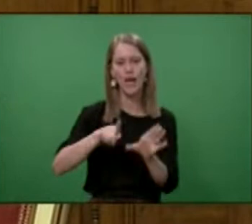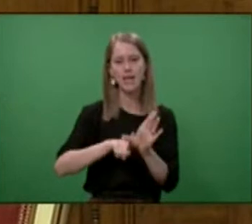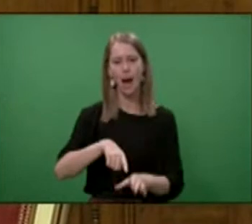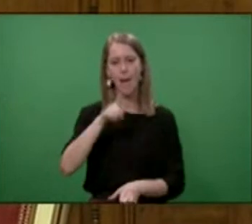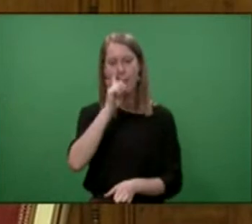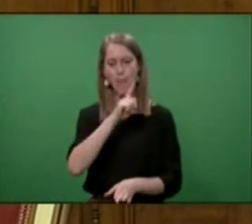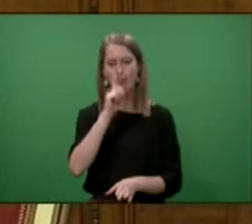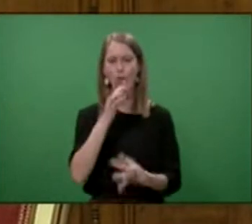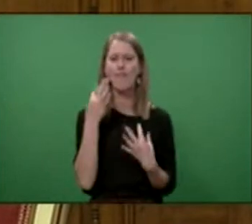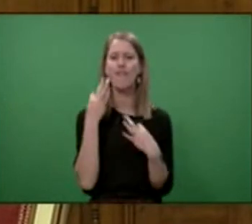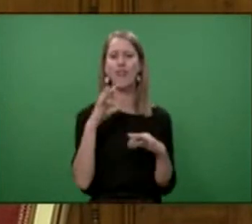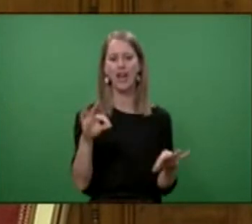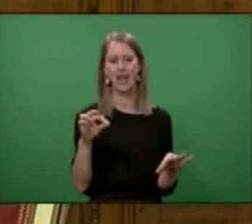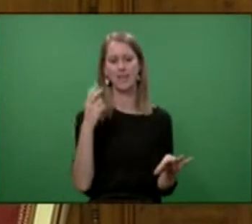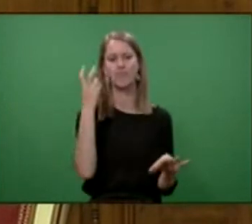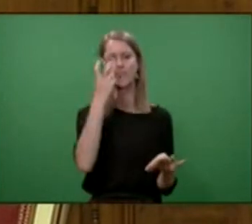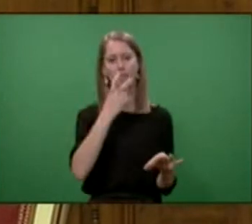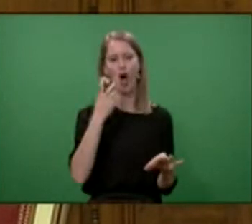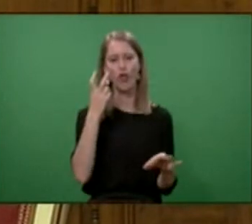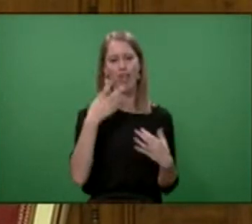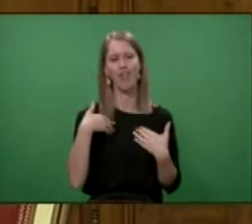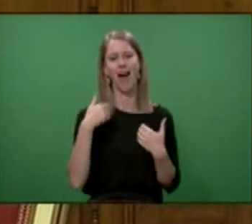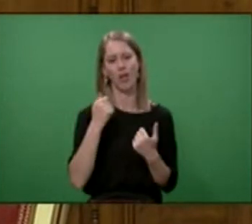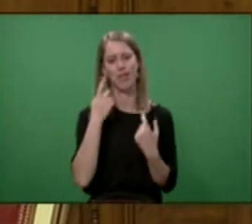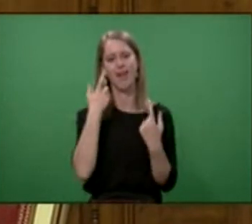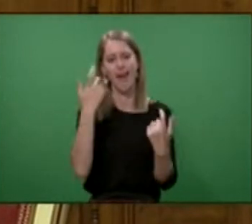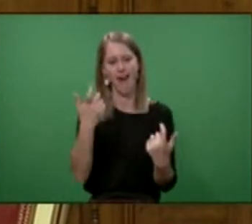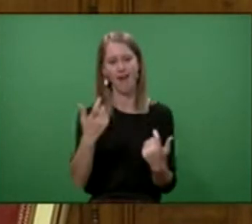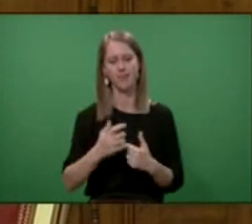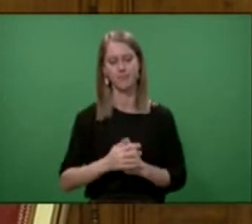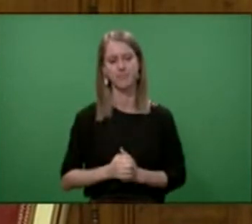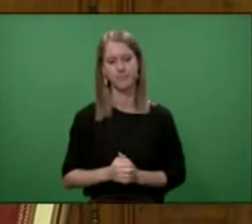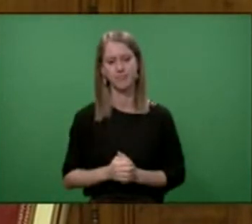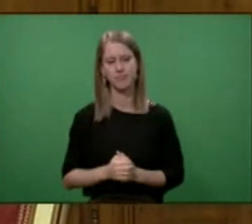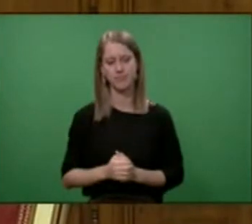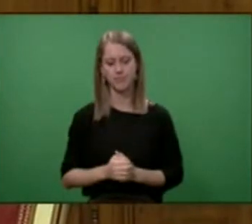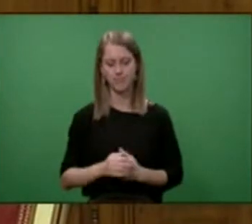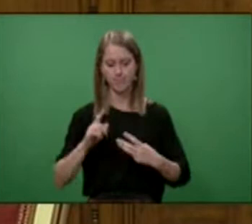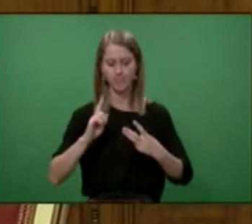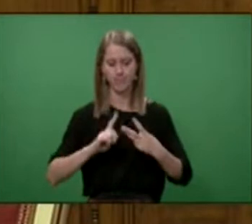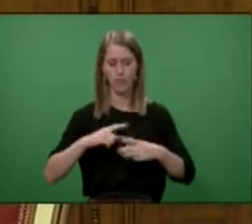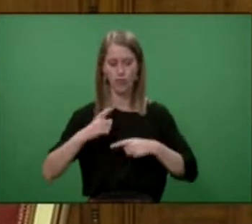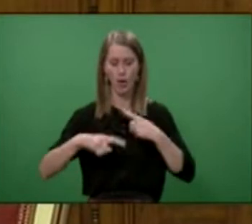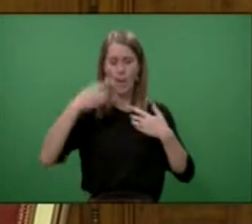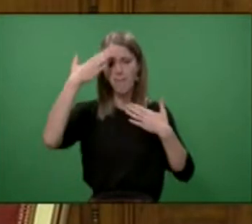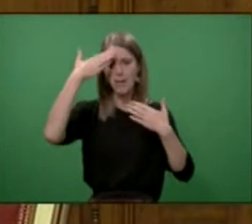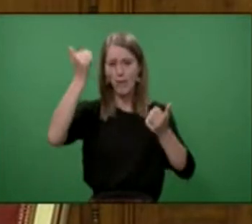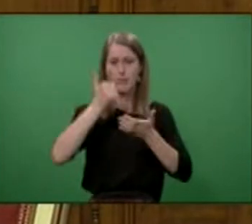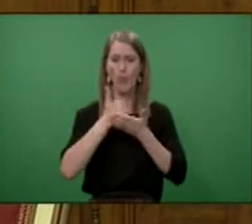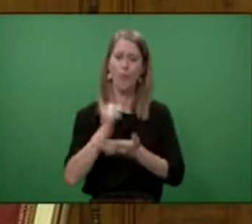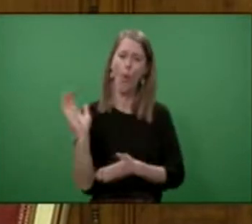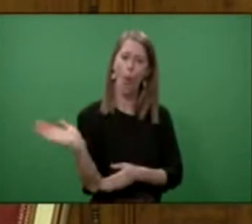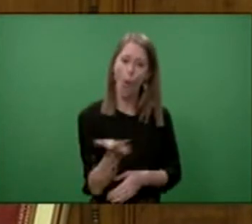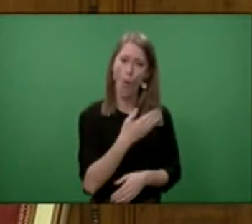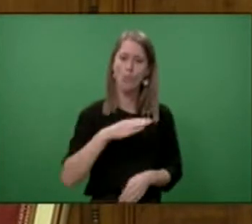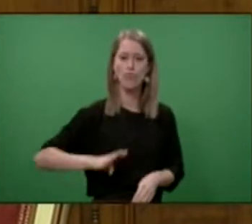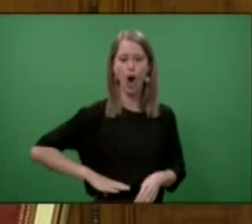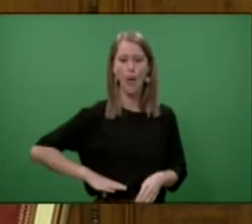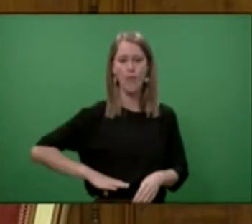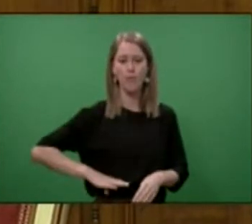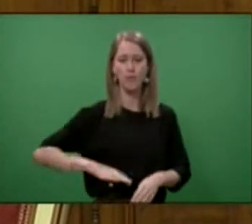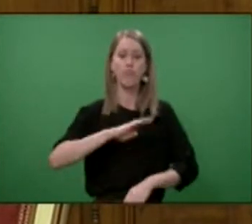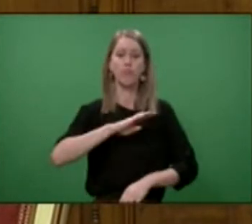free oral health care. It will roll out mental health support to all primary and intermediate school